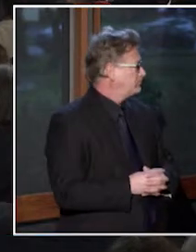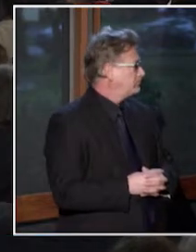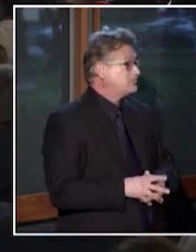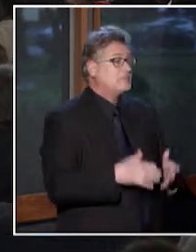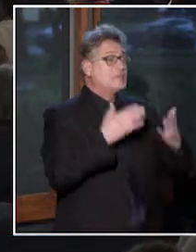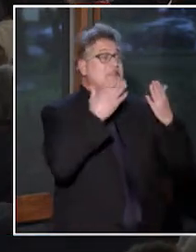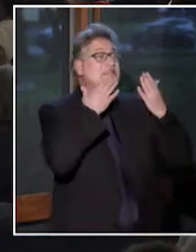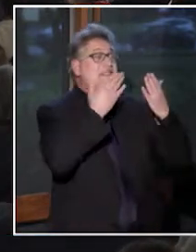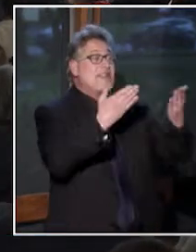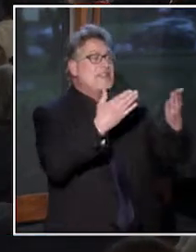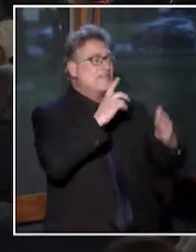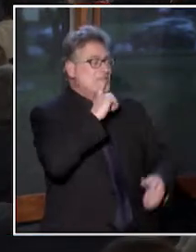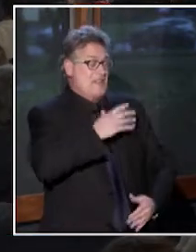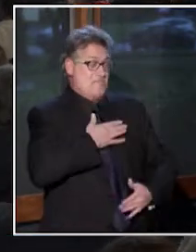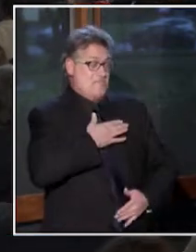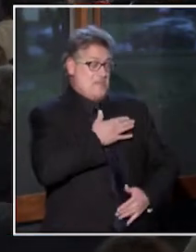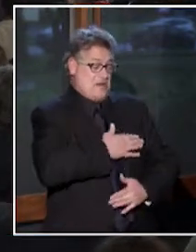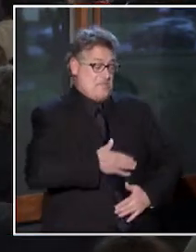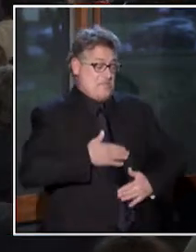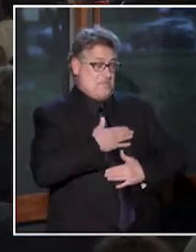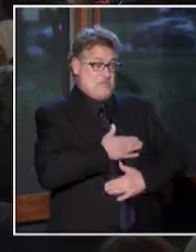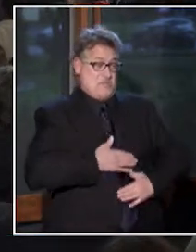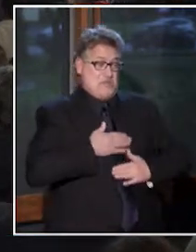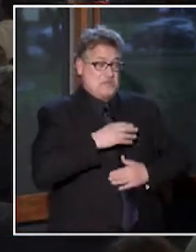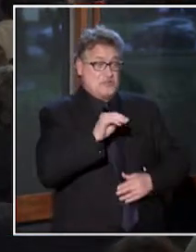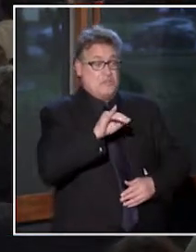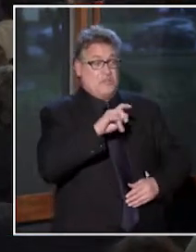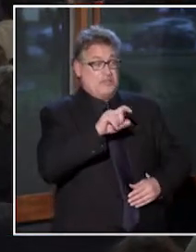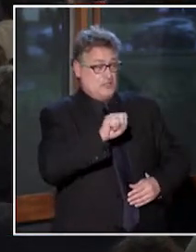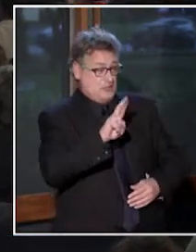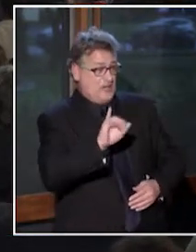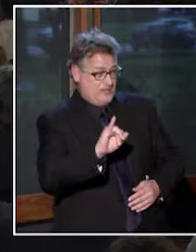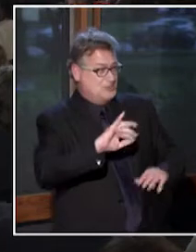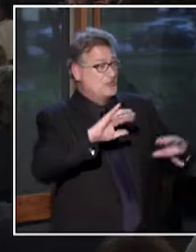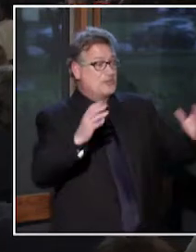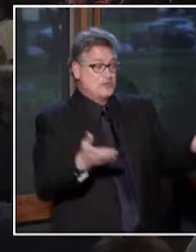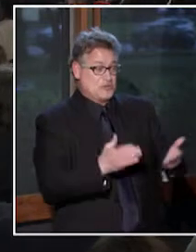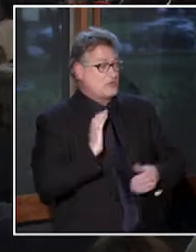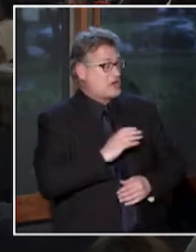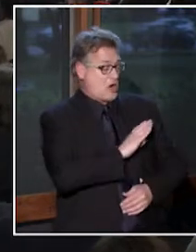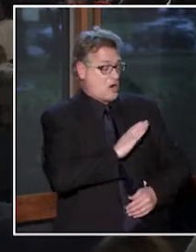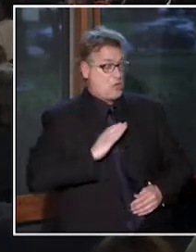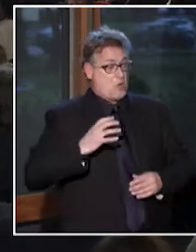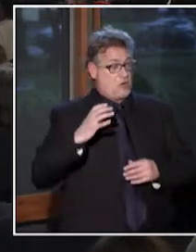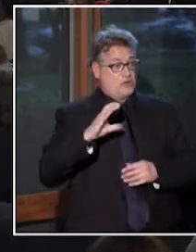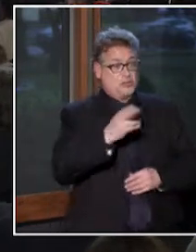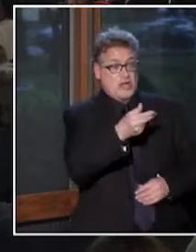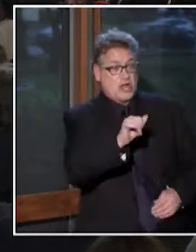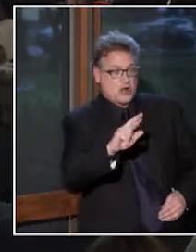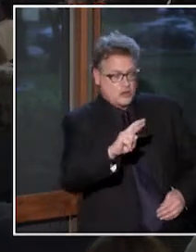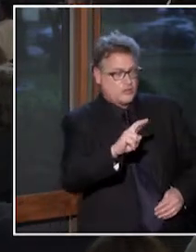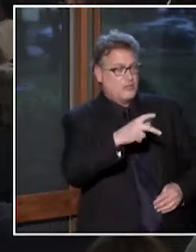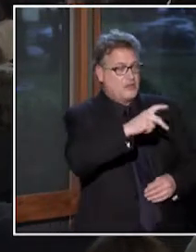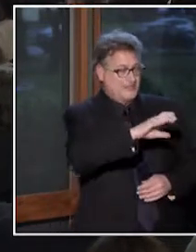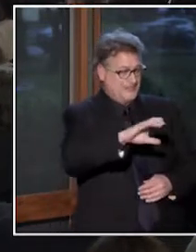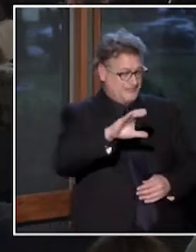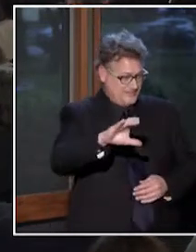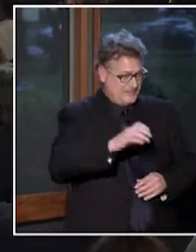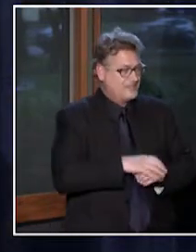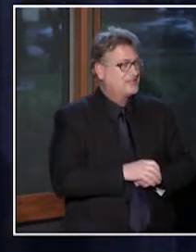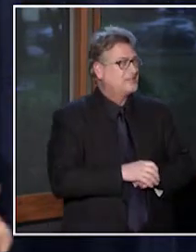Thank you. Actually, it's my pleasure to be able to introduce to you our board chair at Portland Community College, Ms.